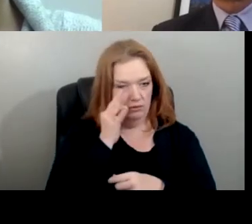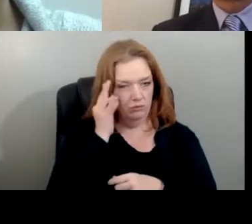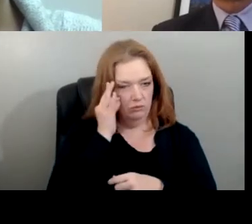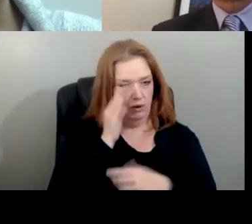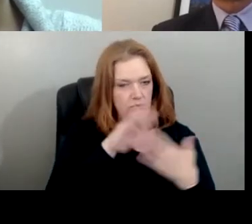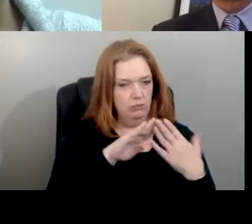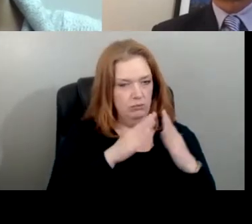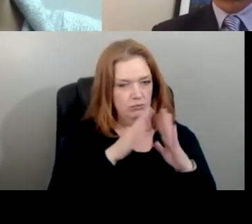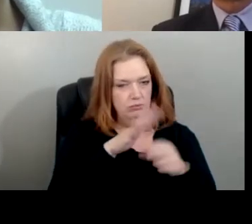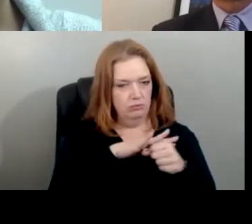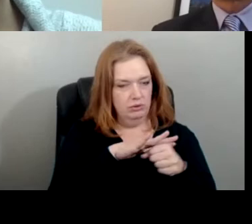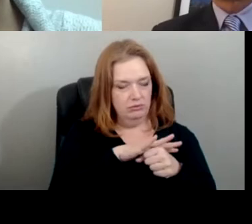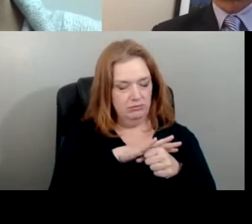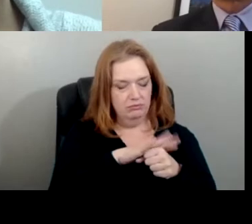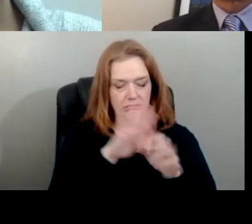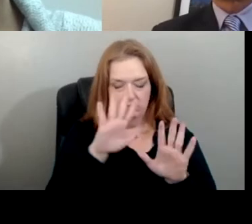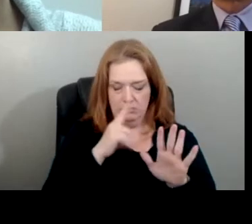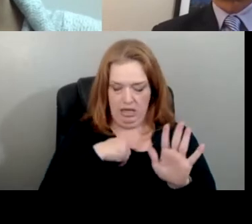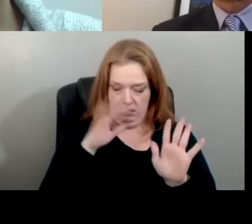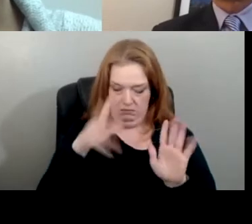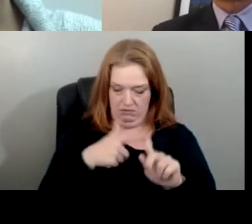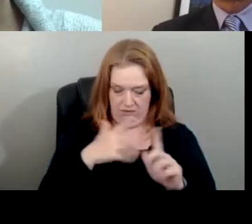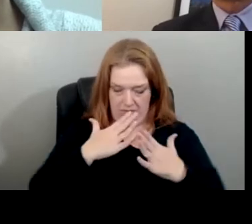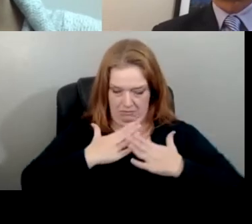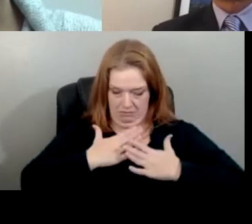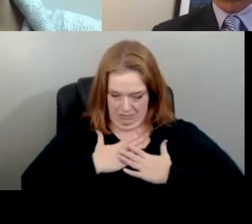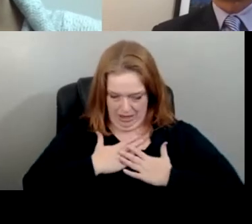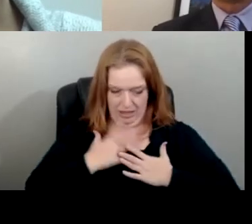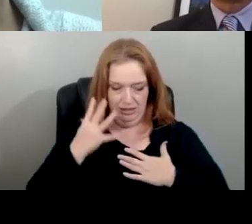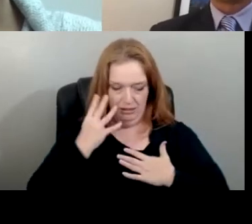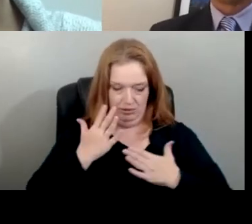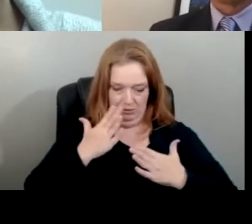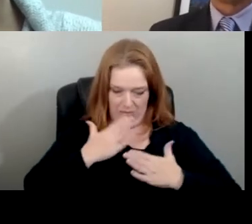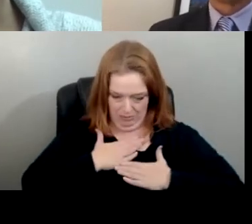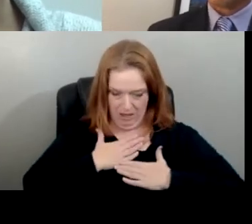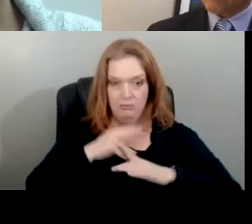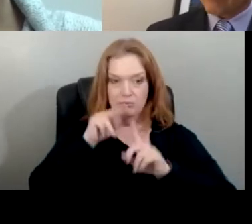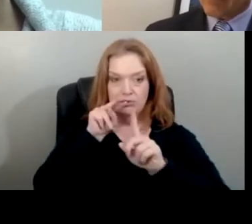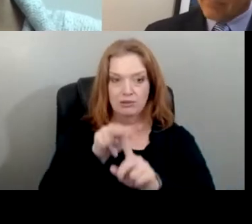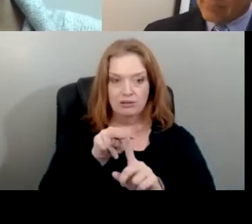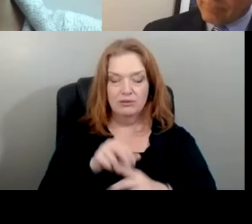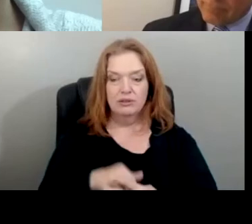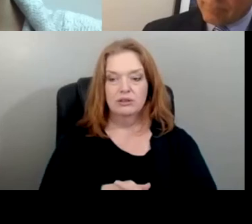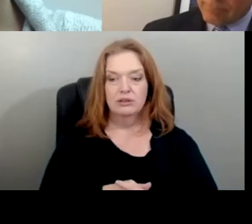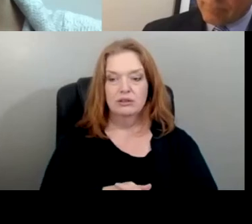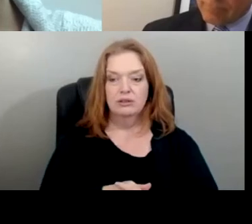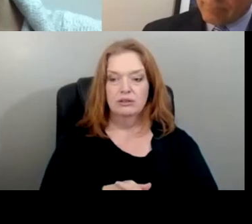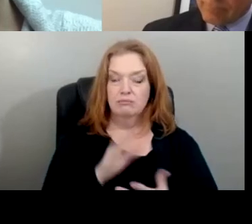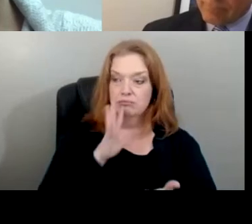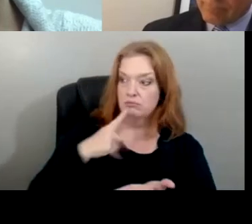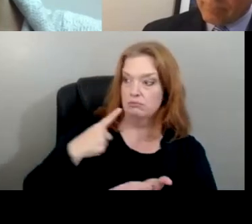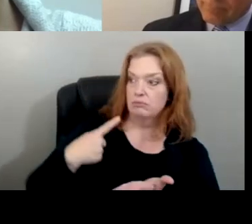perspective, and speaking from my own life experience, it's difficult to talk about perpetration